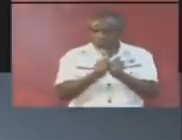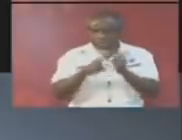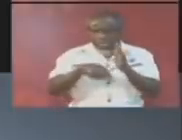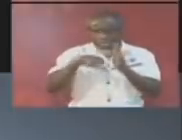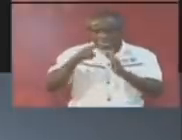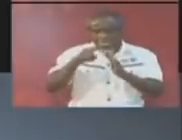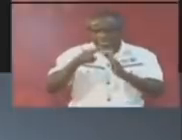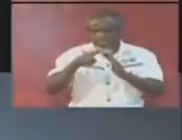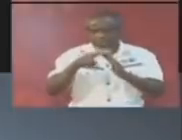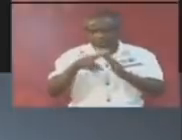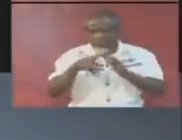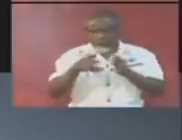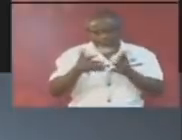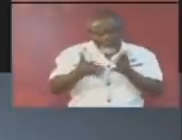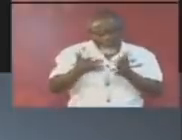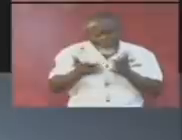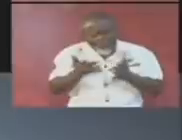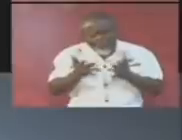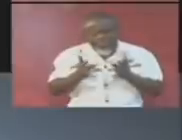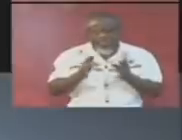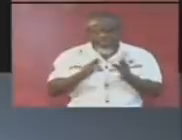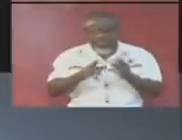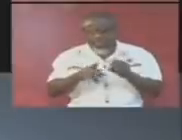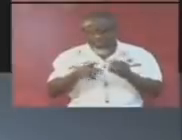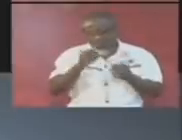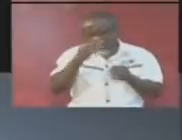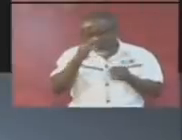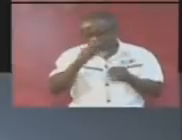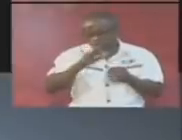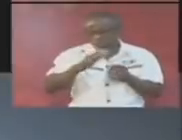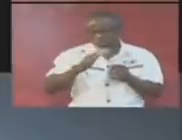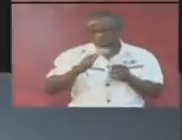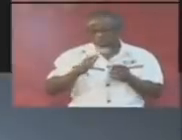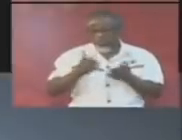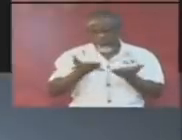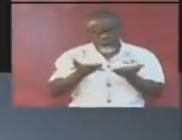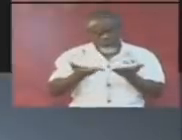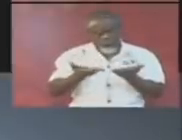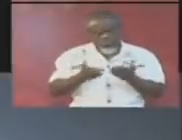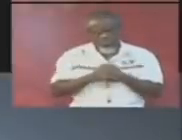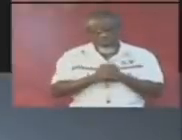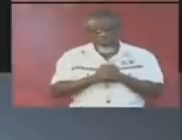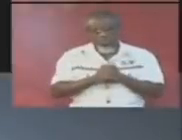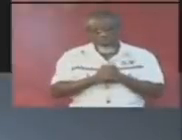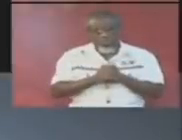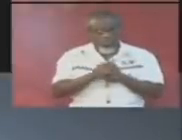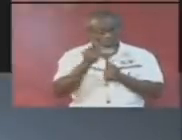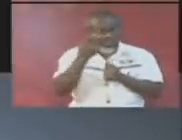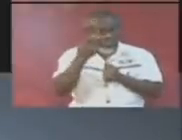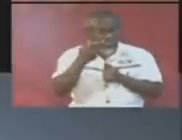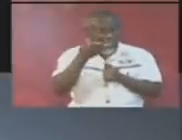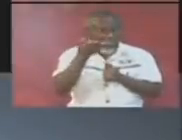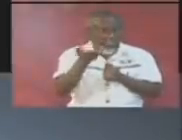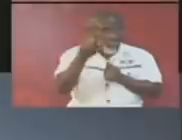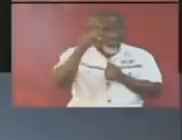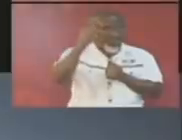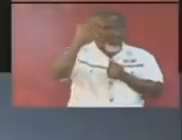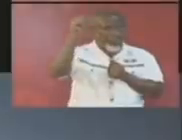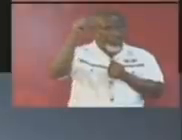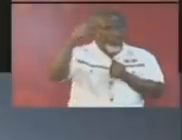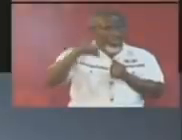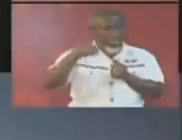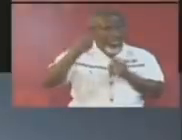that? And secondly, for Dr. Hines, we've just come off a high election season in Tobago. I know